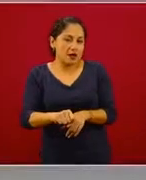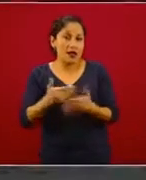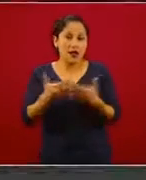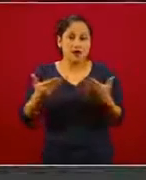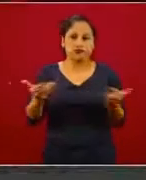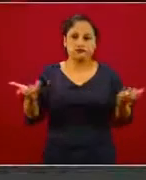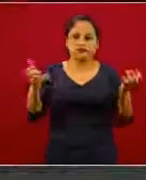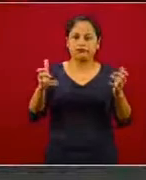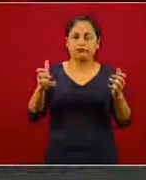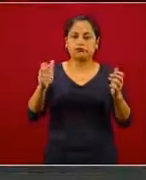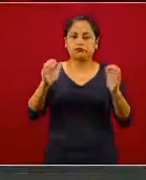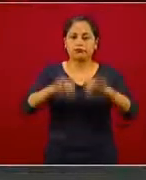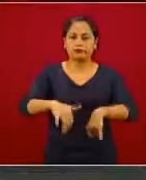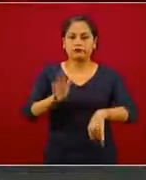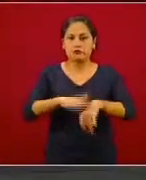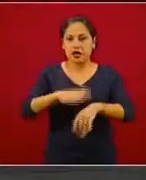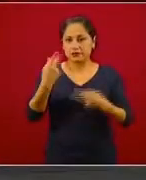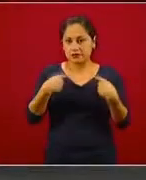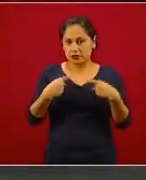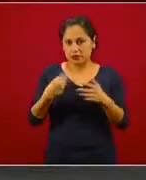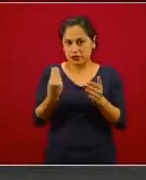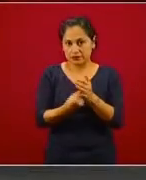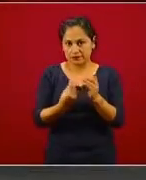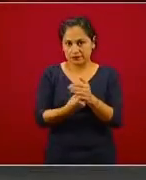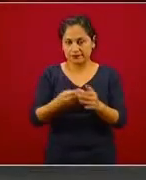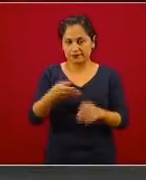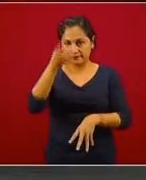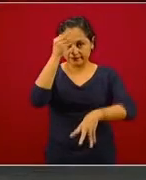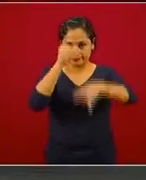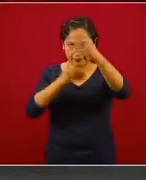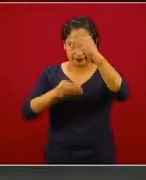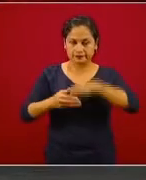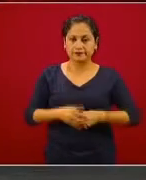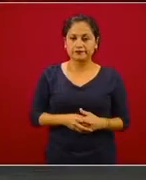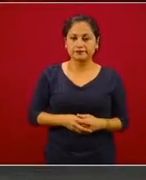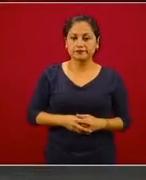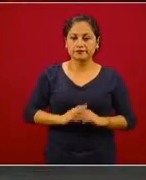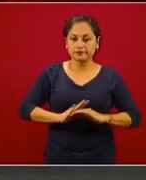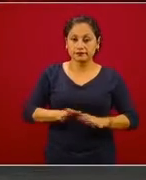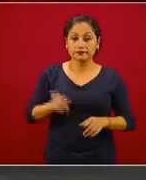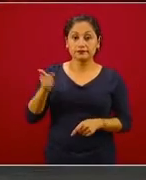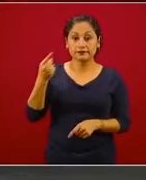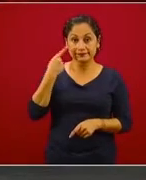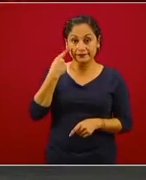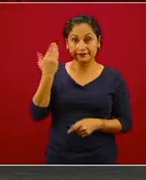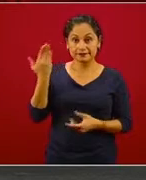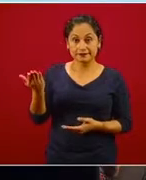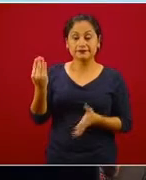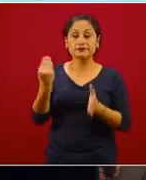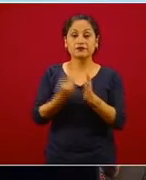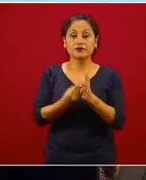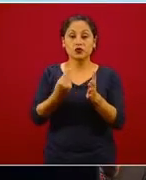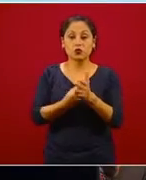because we used this the last time, maybe not as good as today, but we also used it.